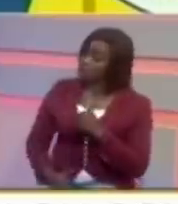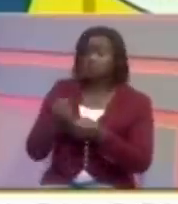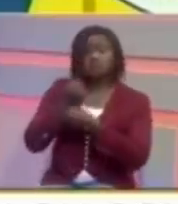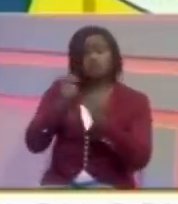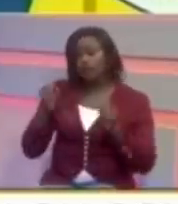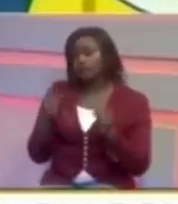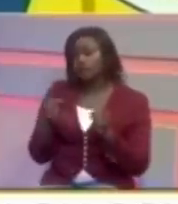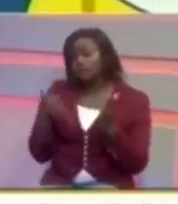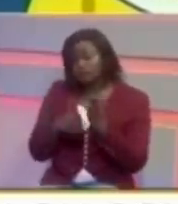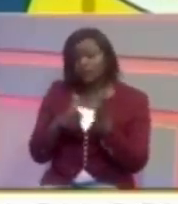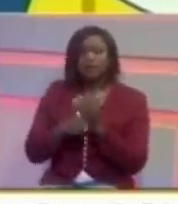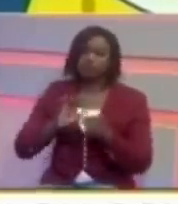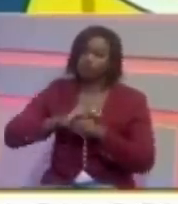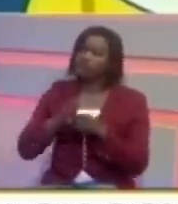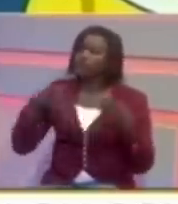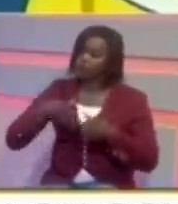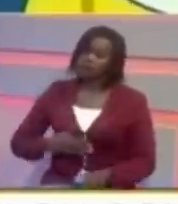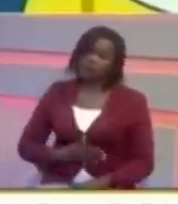danger.